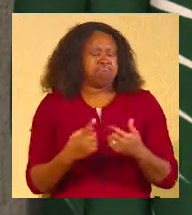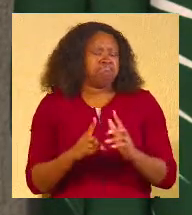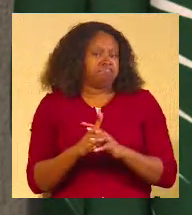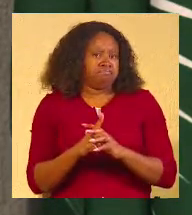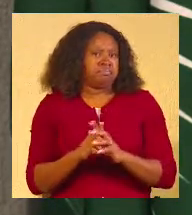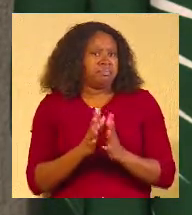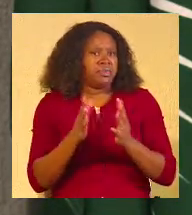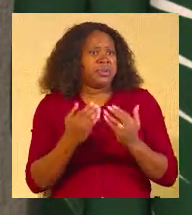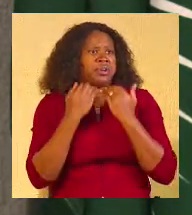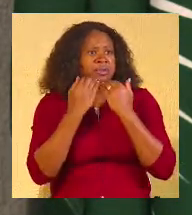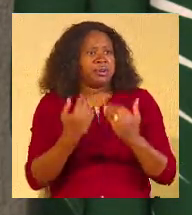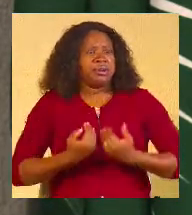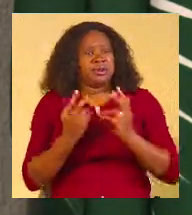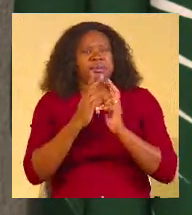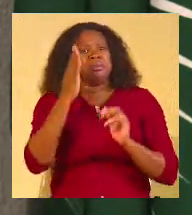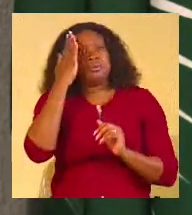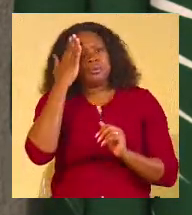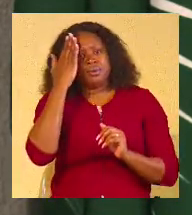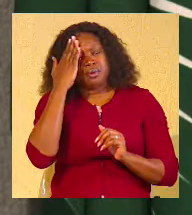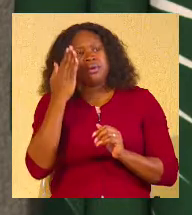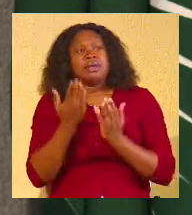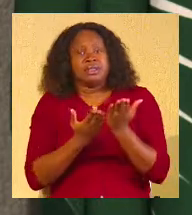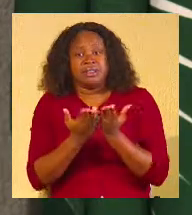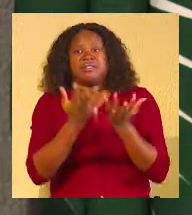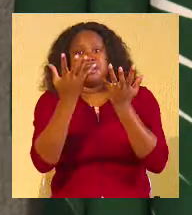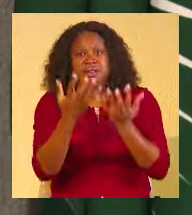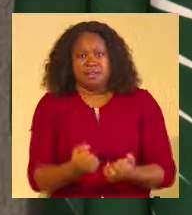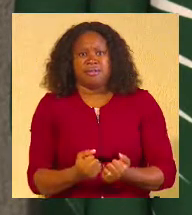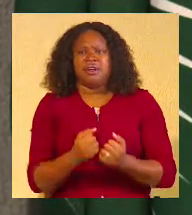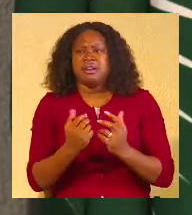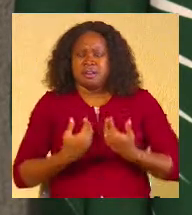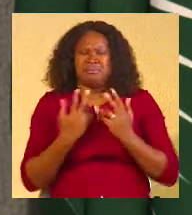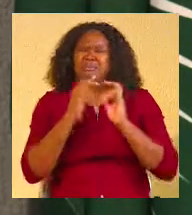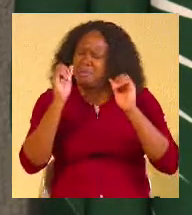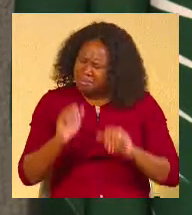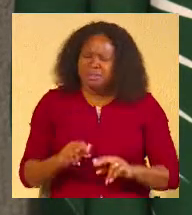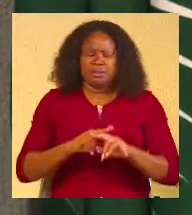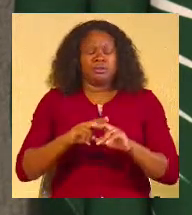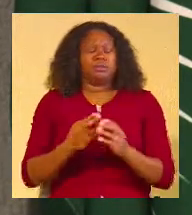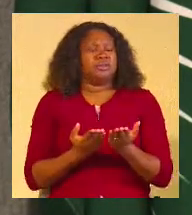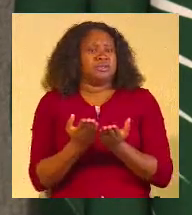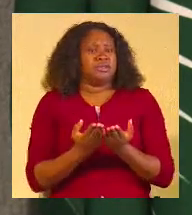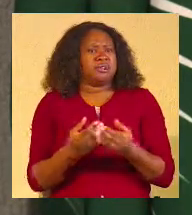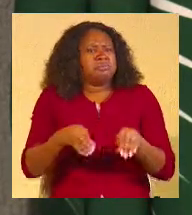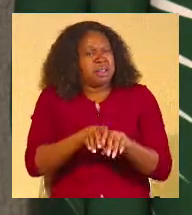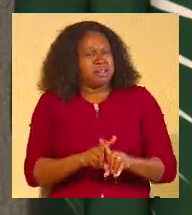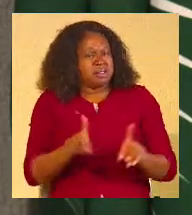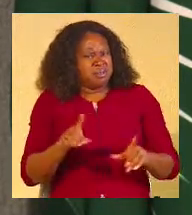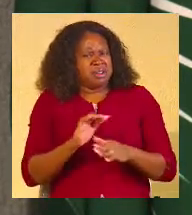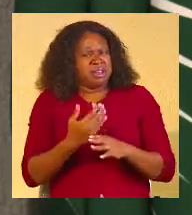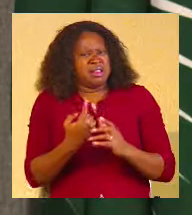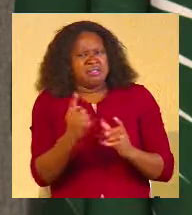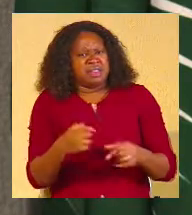most important thing is for young people to know that the services are available and they should access them. Maybe a little bit different because everything is different